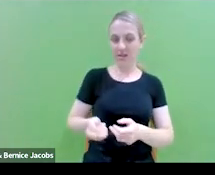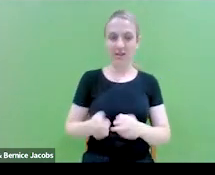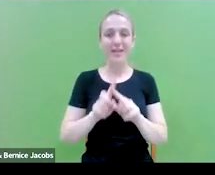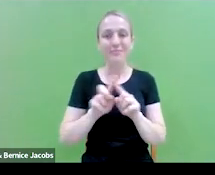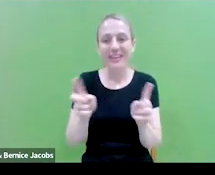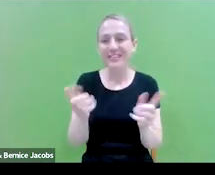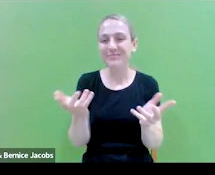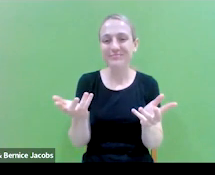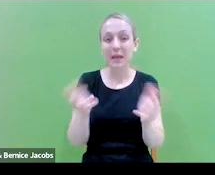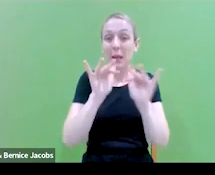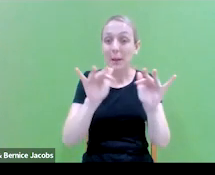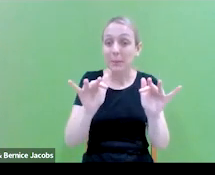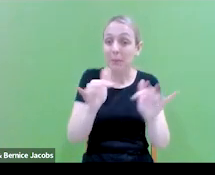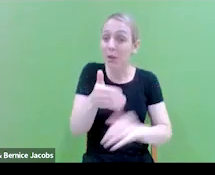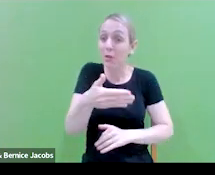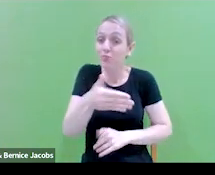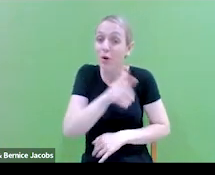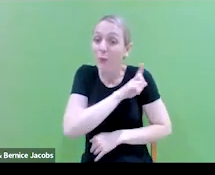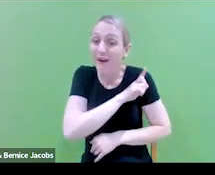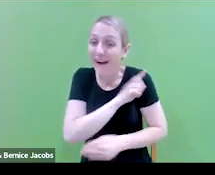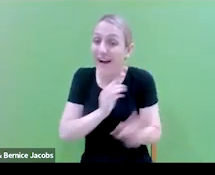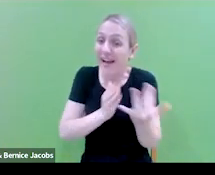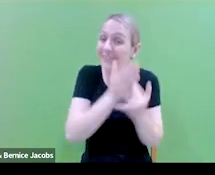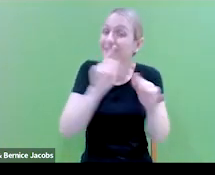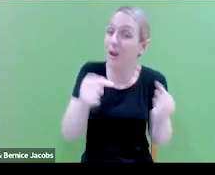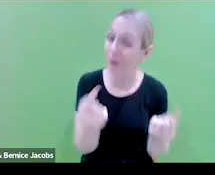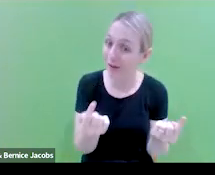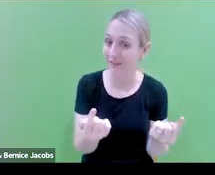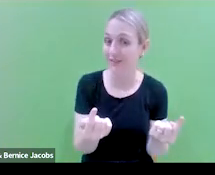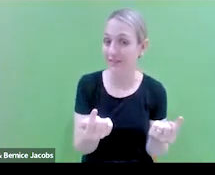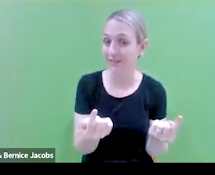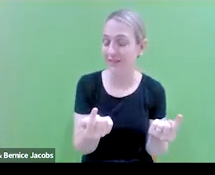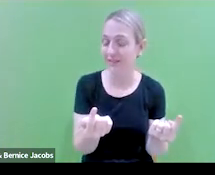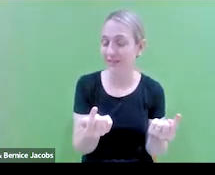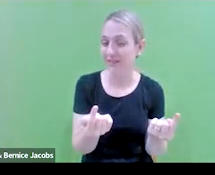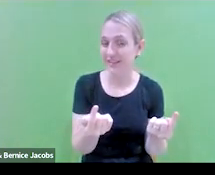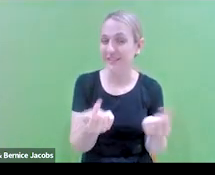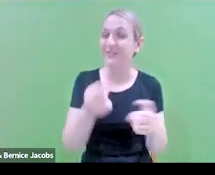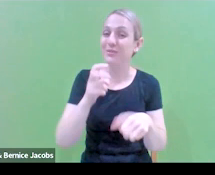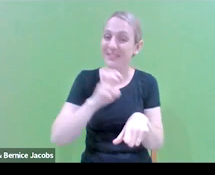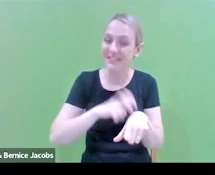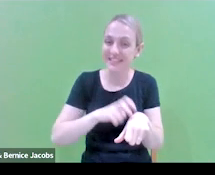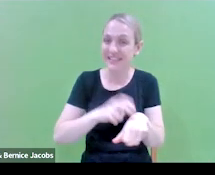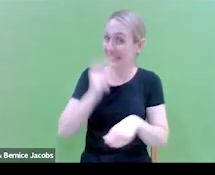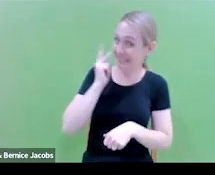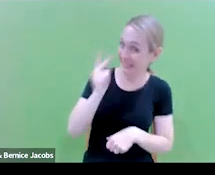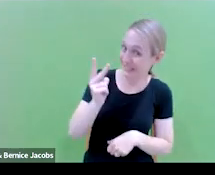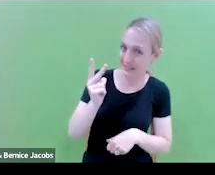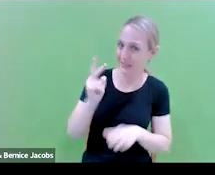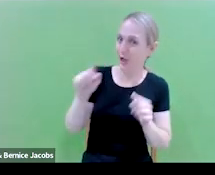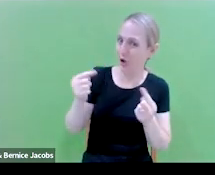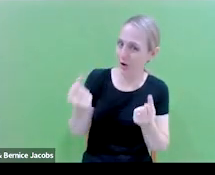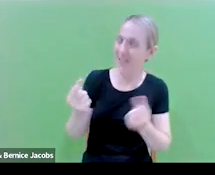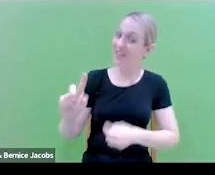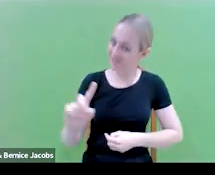scenario. People are not there because they can't access it. And that's why you're not going to see them. So if you don't put it in